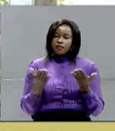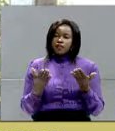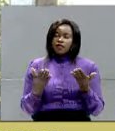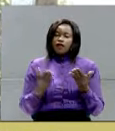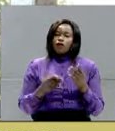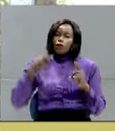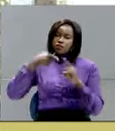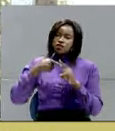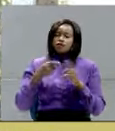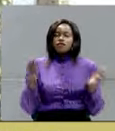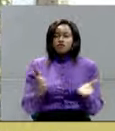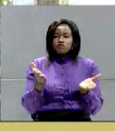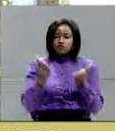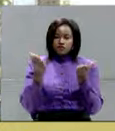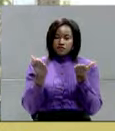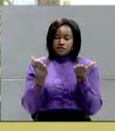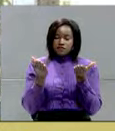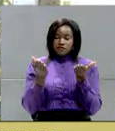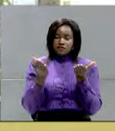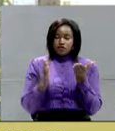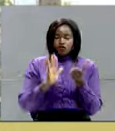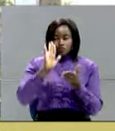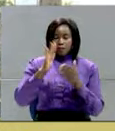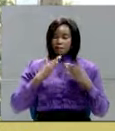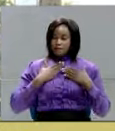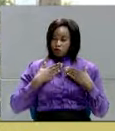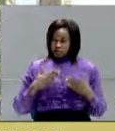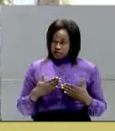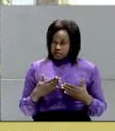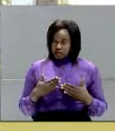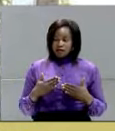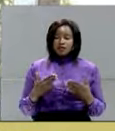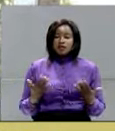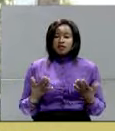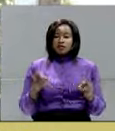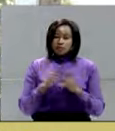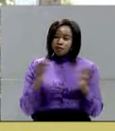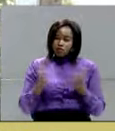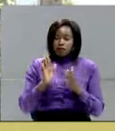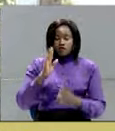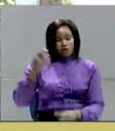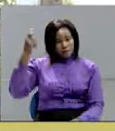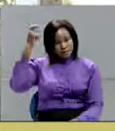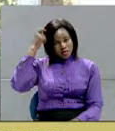to improve your body and mental capacity